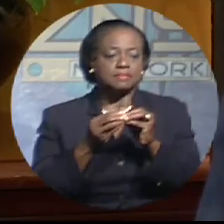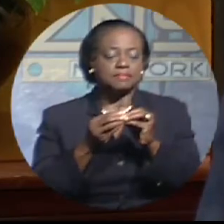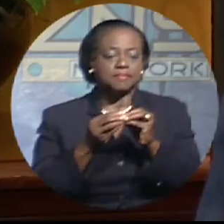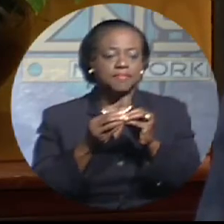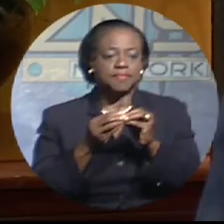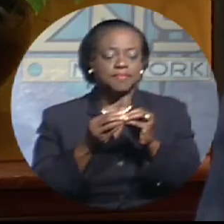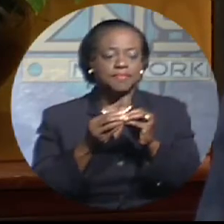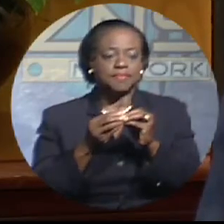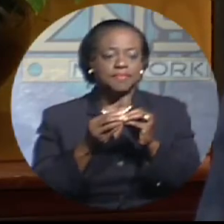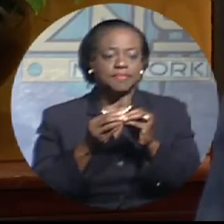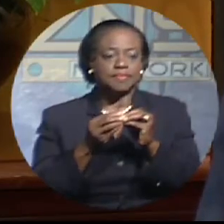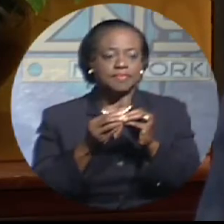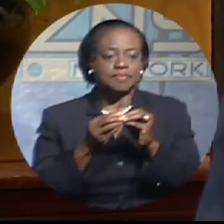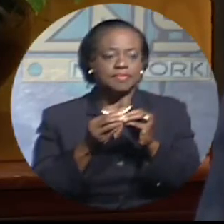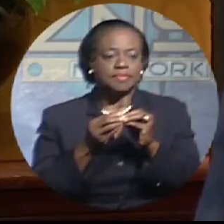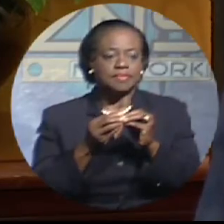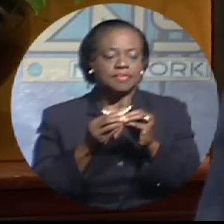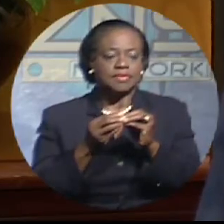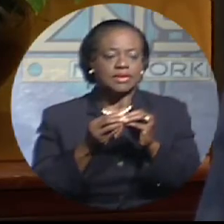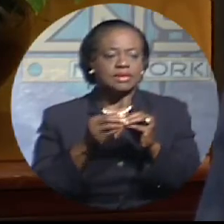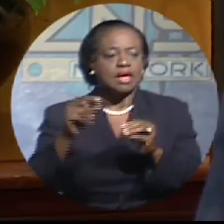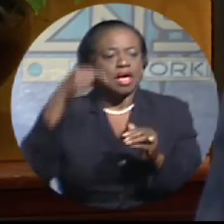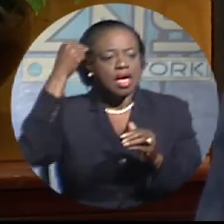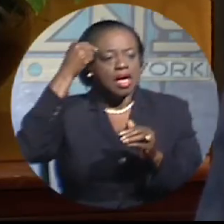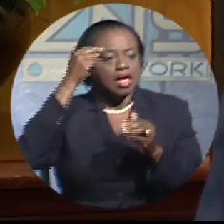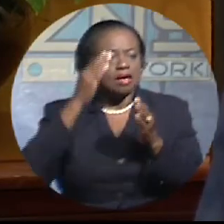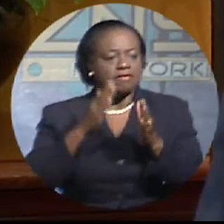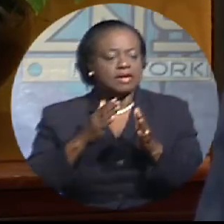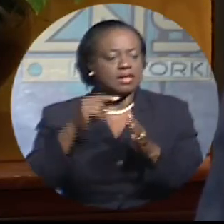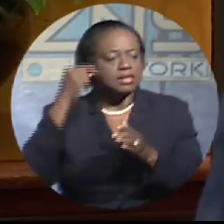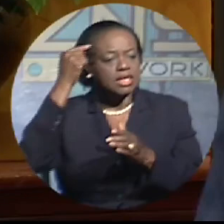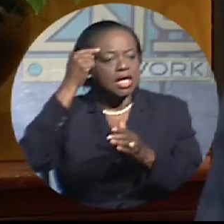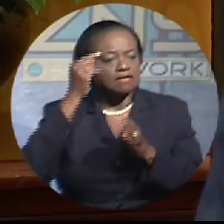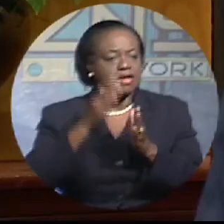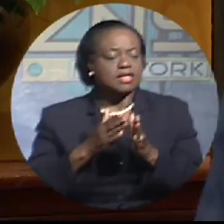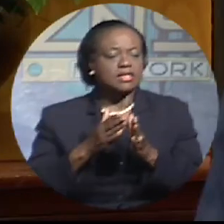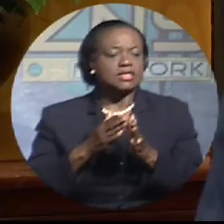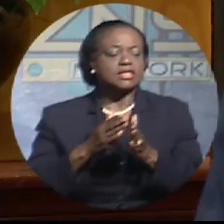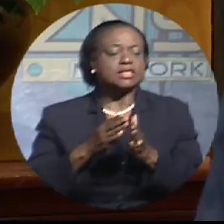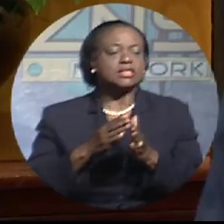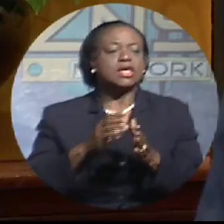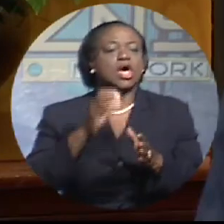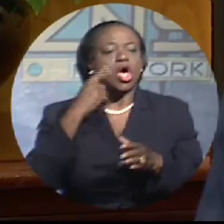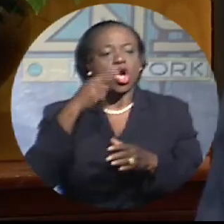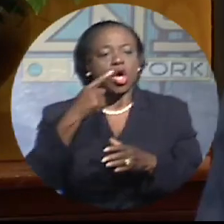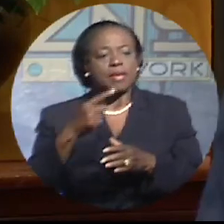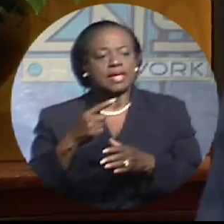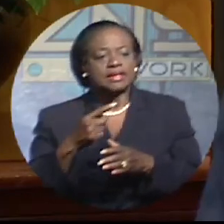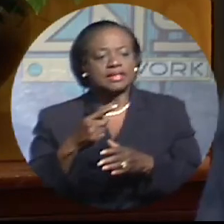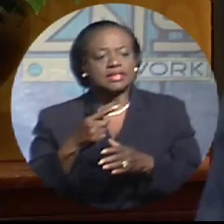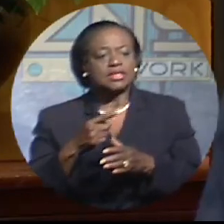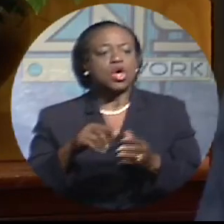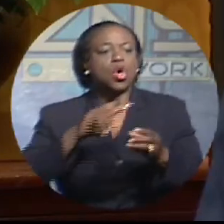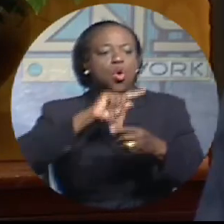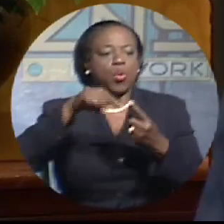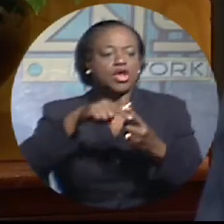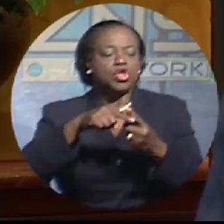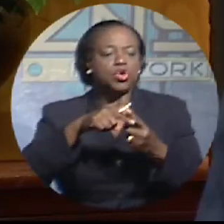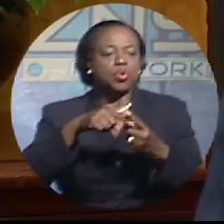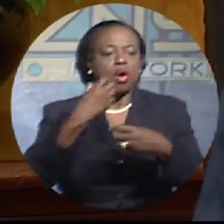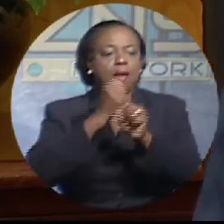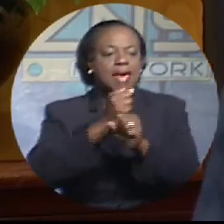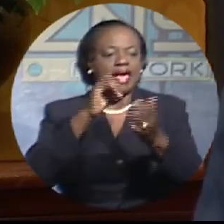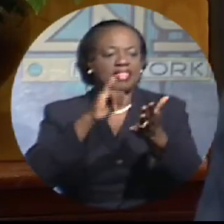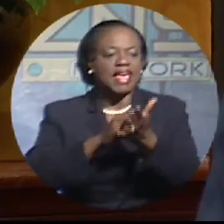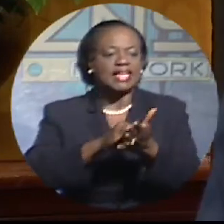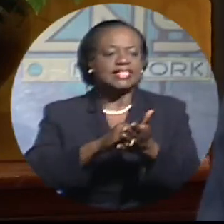obviously with regard to the governor's comments that when you create that sort of money, or that size of funds moving around the economy